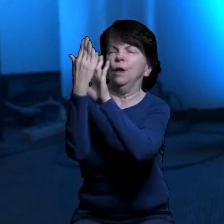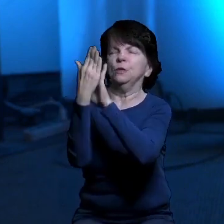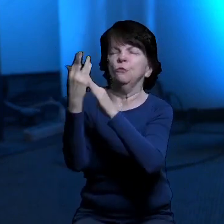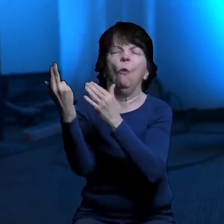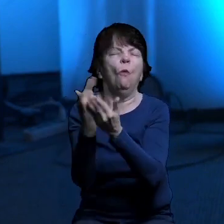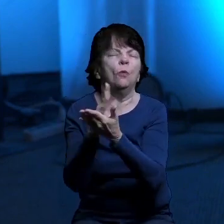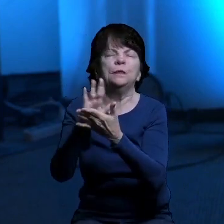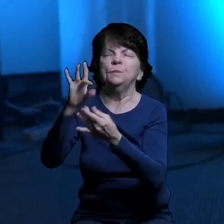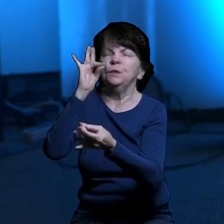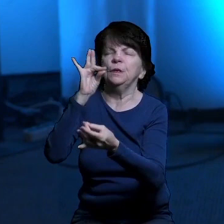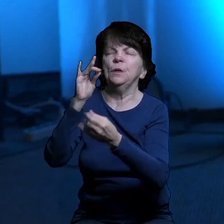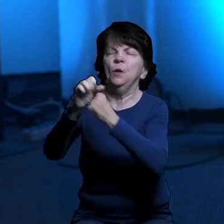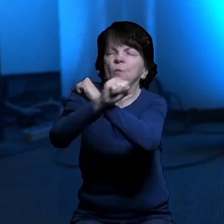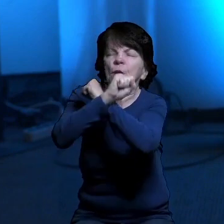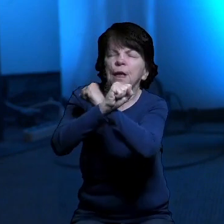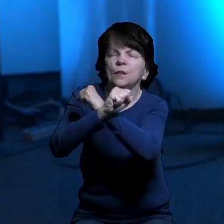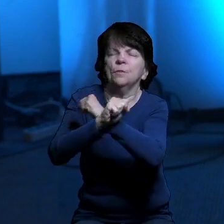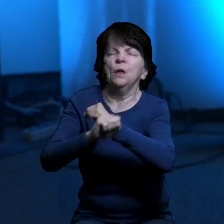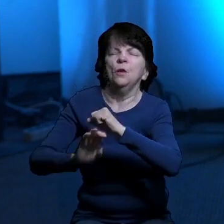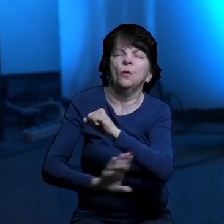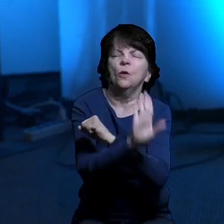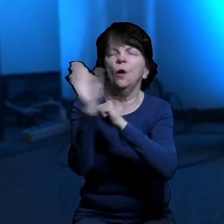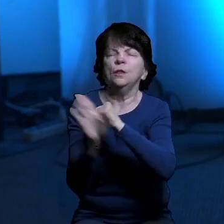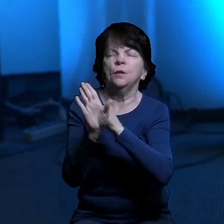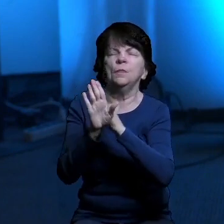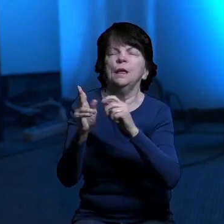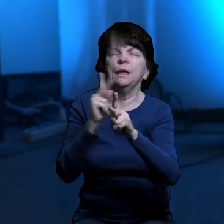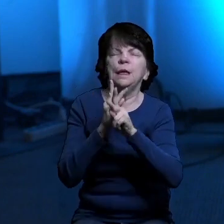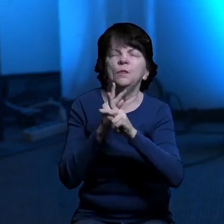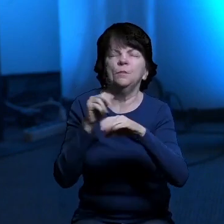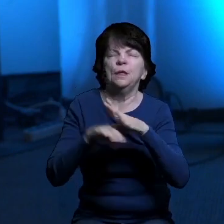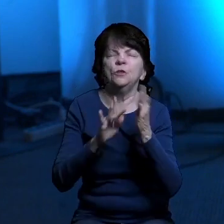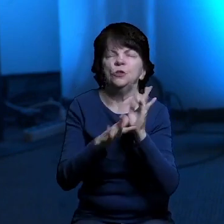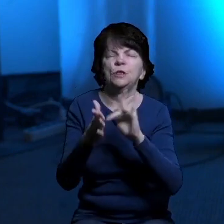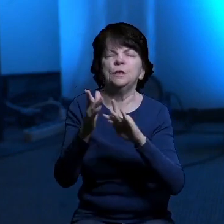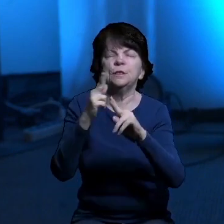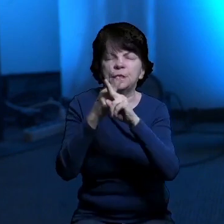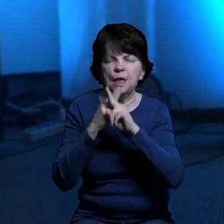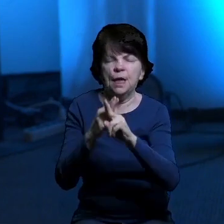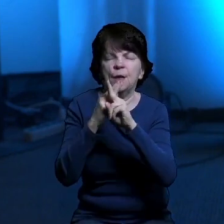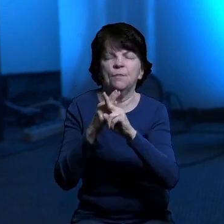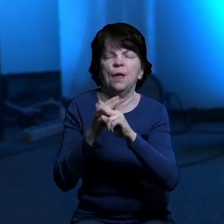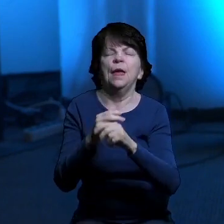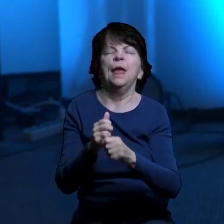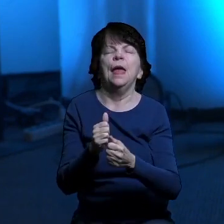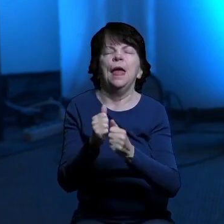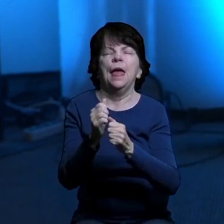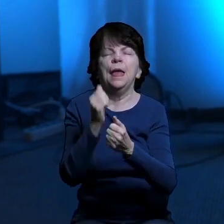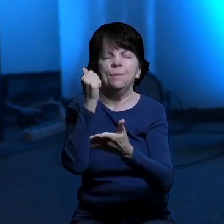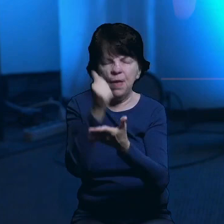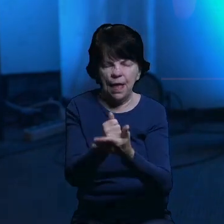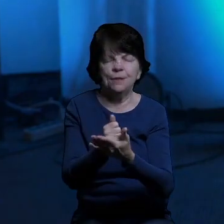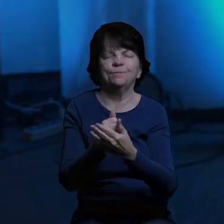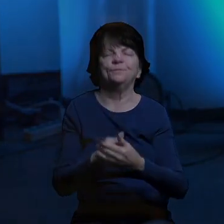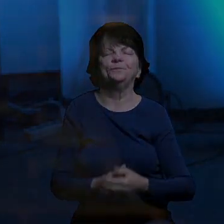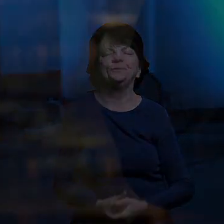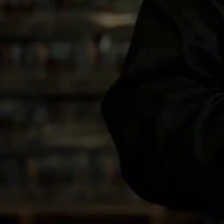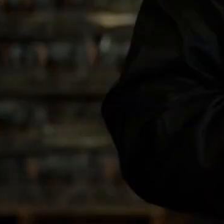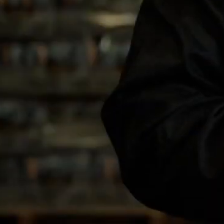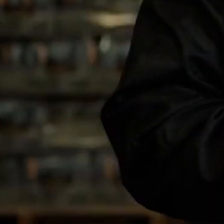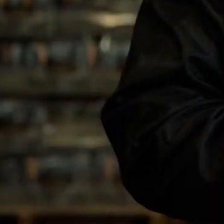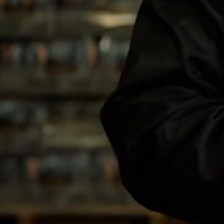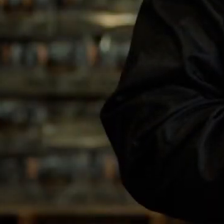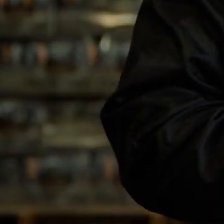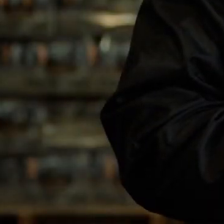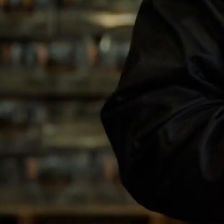them, guard them, keep them each and every day. We pray these things in the precious name of Jesus. Amen. This is